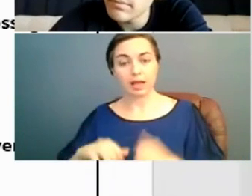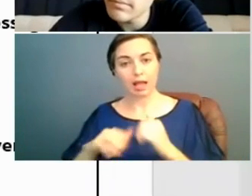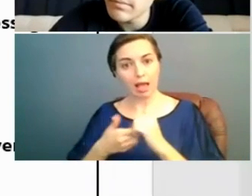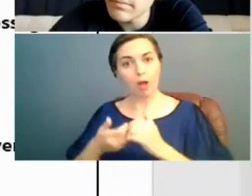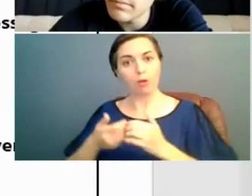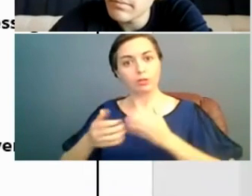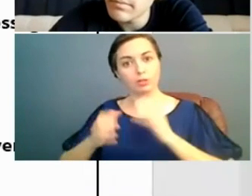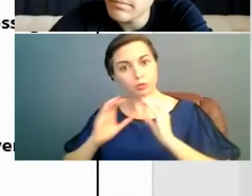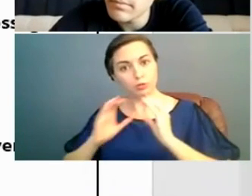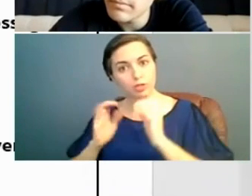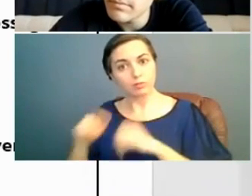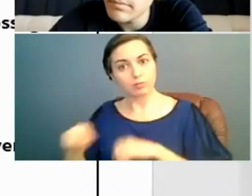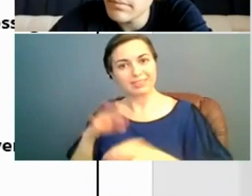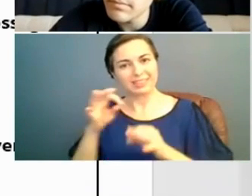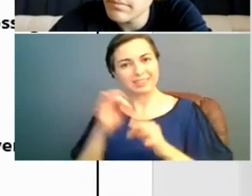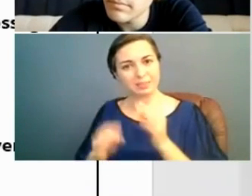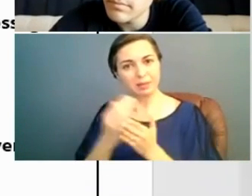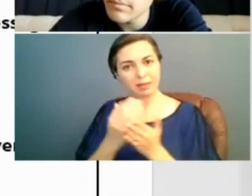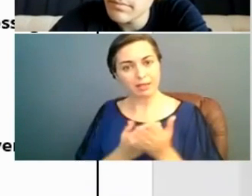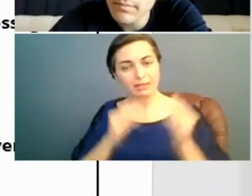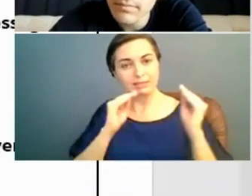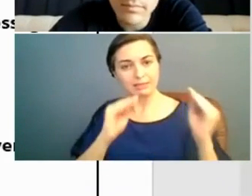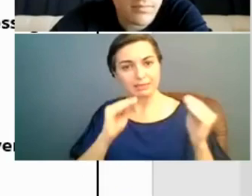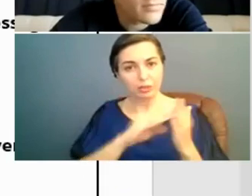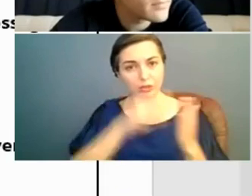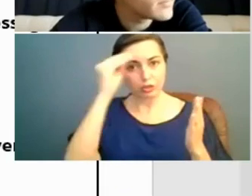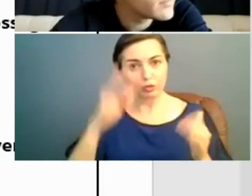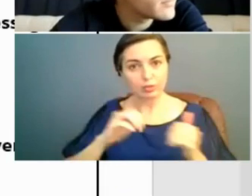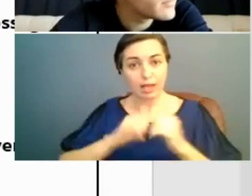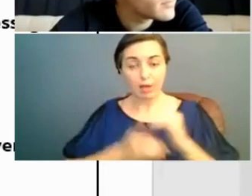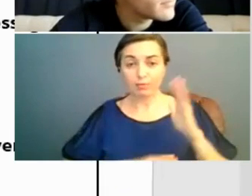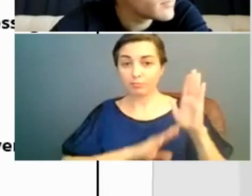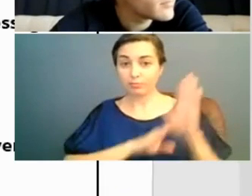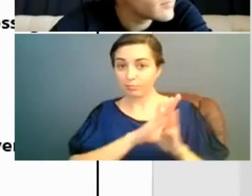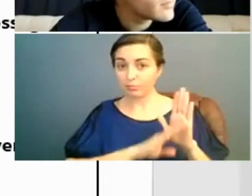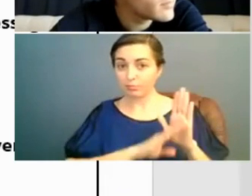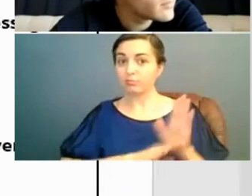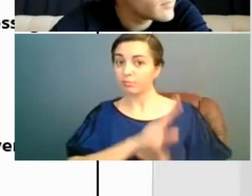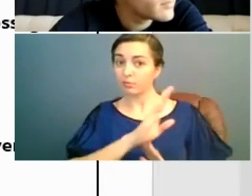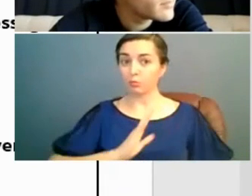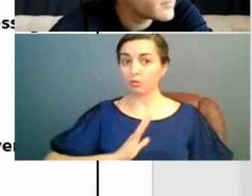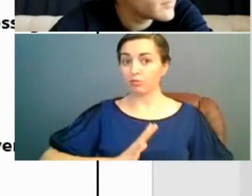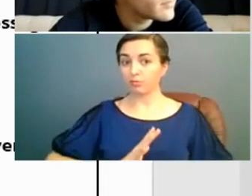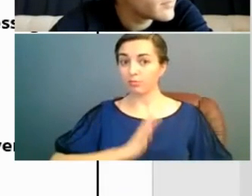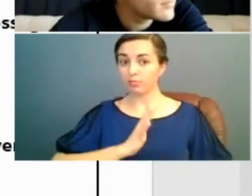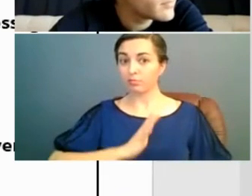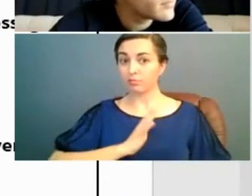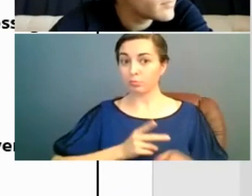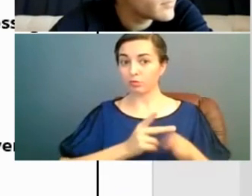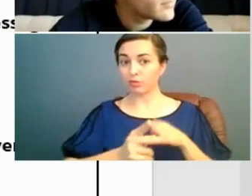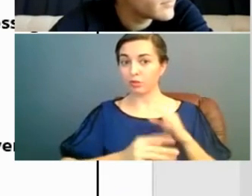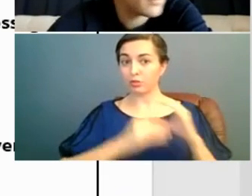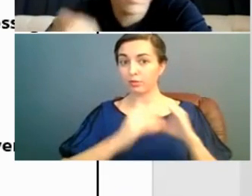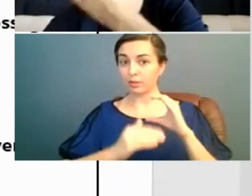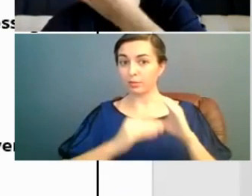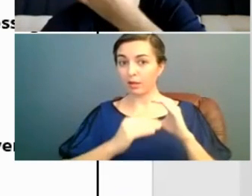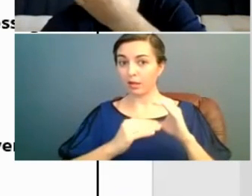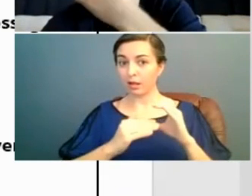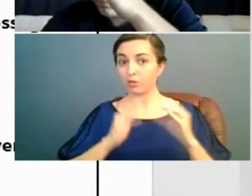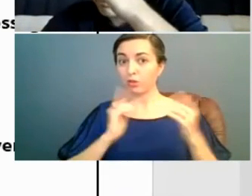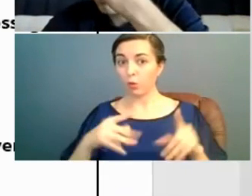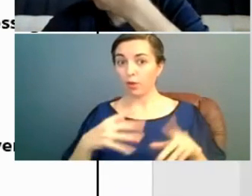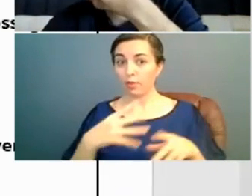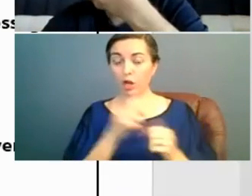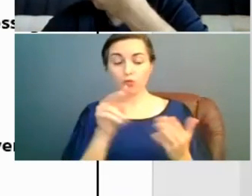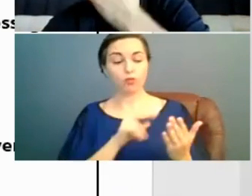lessons that teach students how to construct a professional email so they'll be taken seriously for opportunities, for